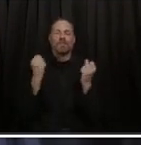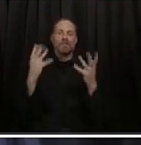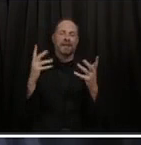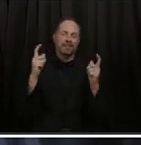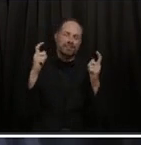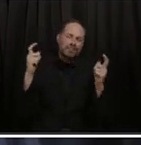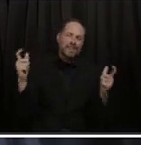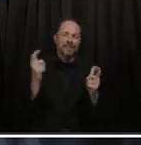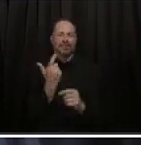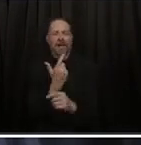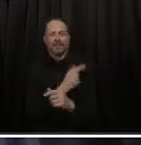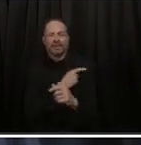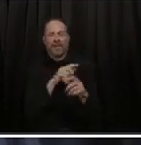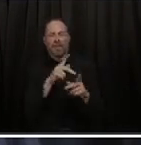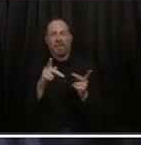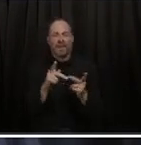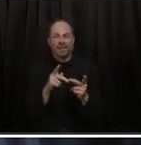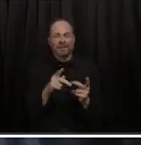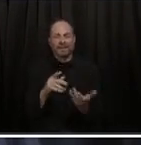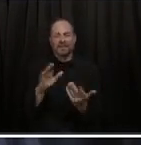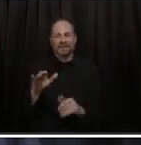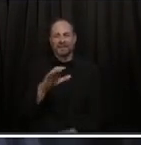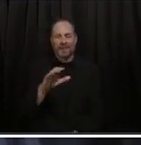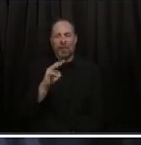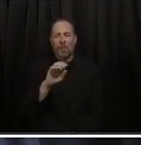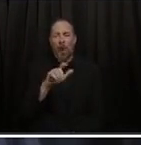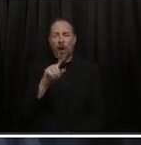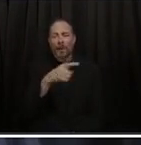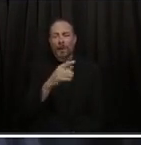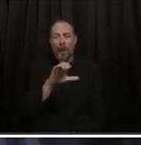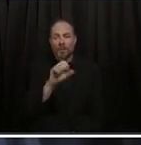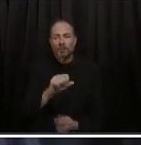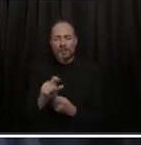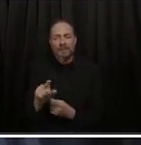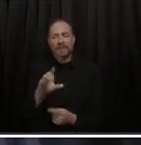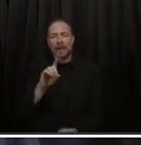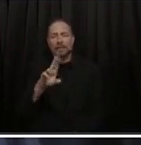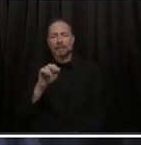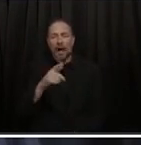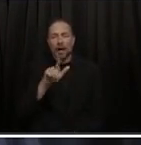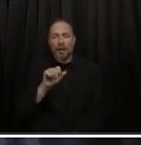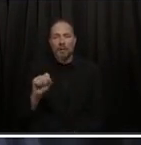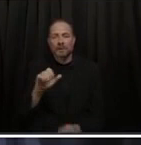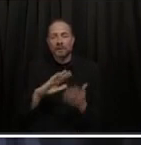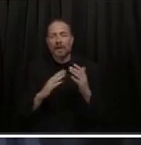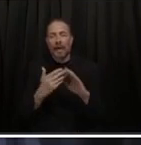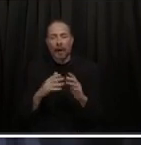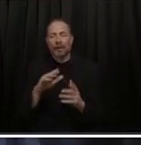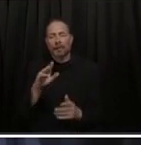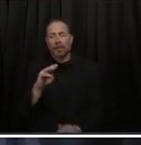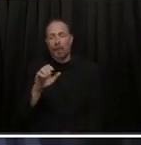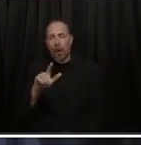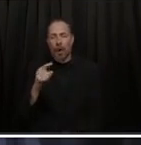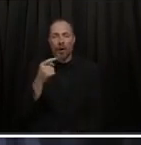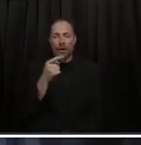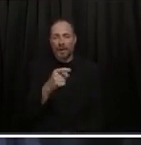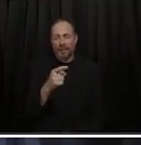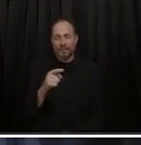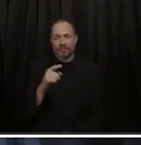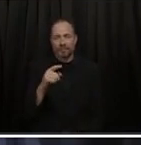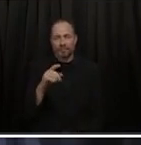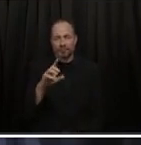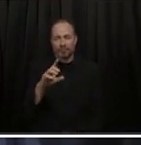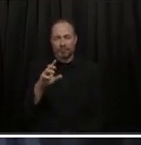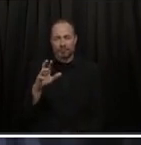needed. Chapel Hills Mall in Colorado Springs, Douglas County Fairgrounds in Castle Rock, Pueblo Mall in Pueblo,